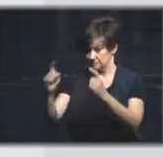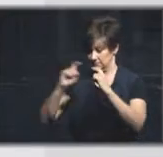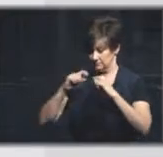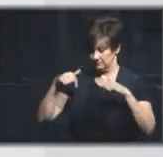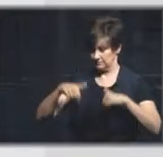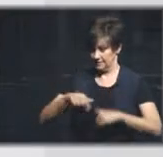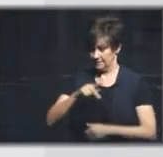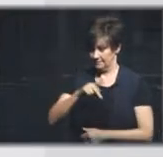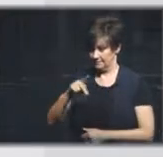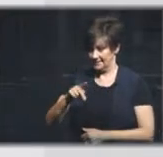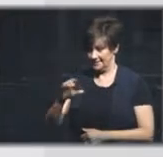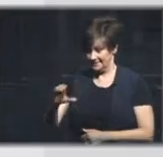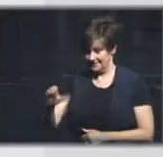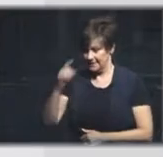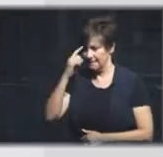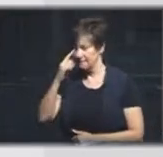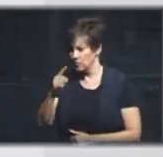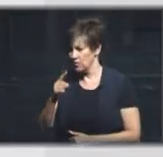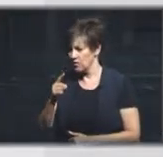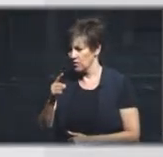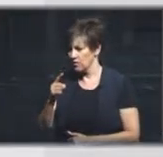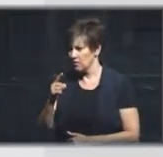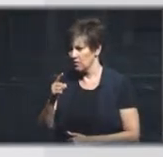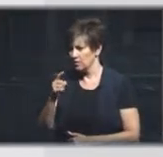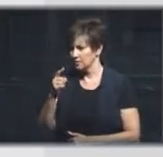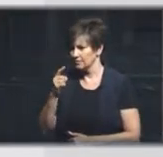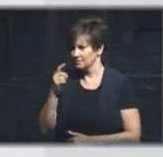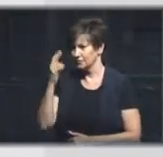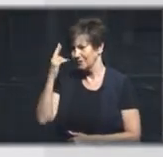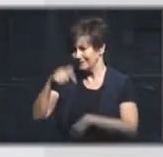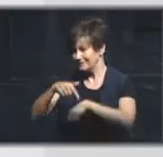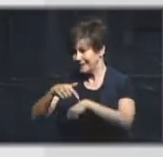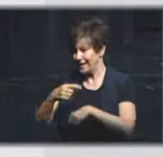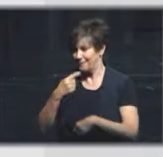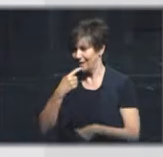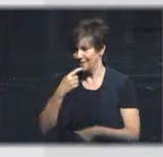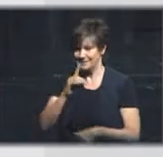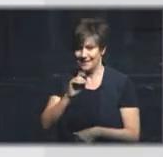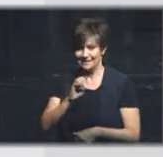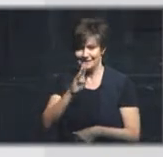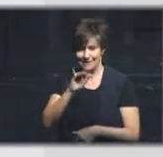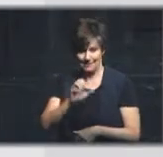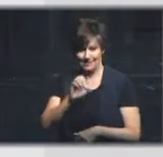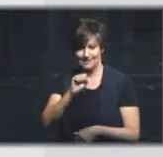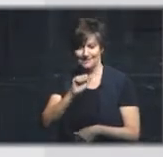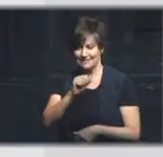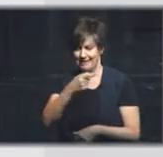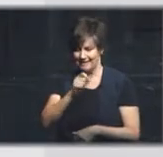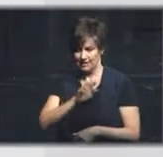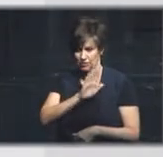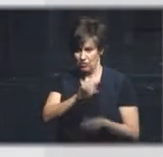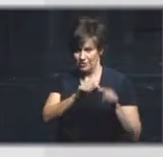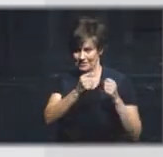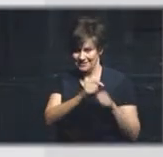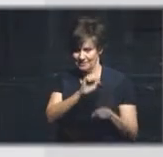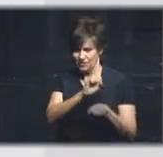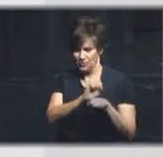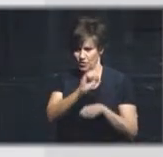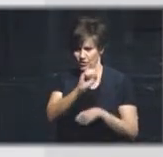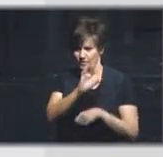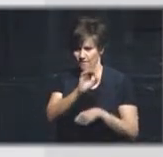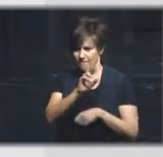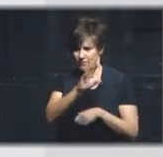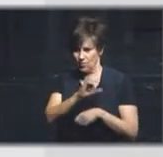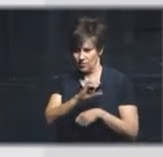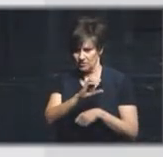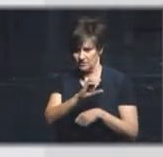College. For reasons of time, I'm going to say Debbie Sagan and her team in the workforce area is